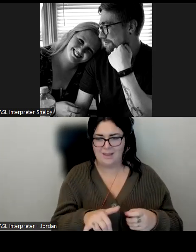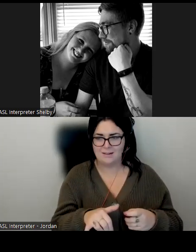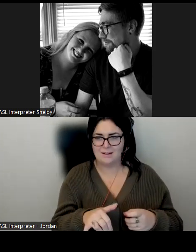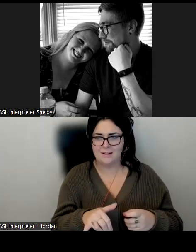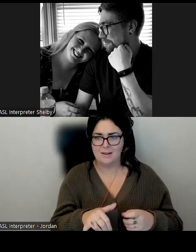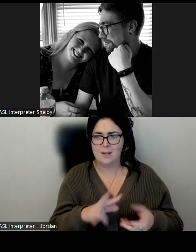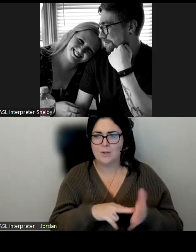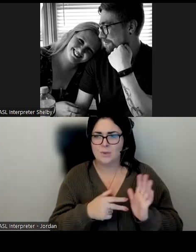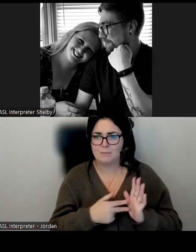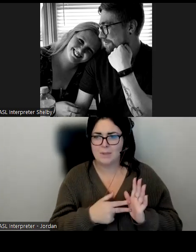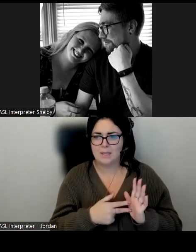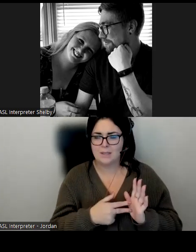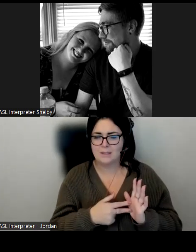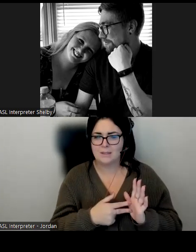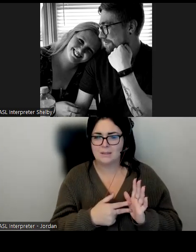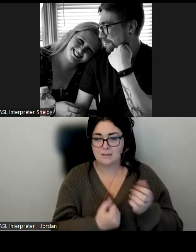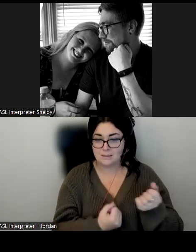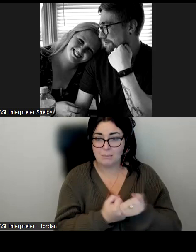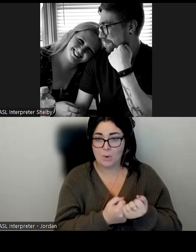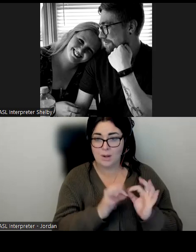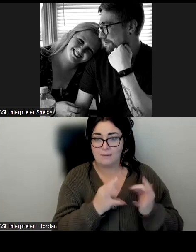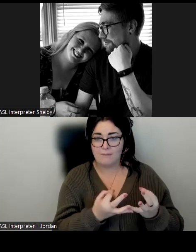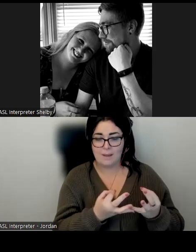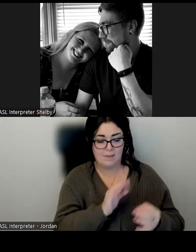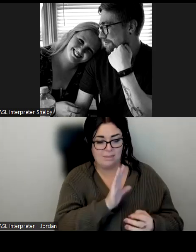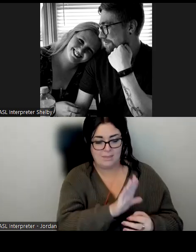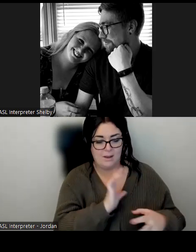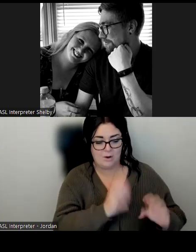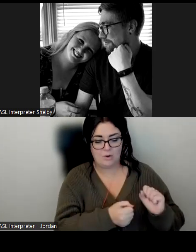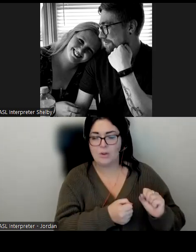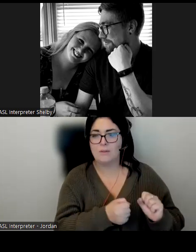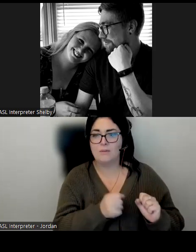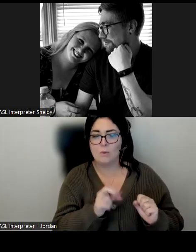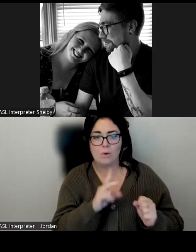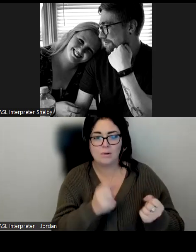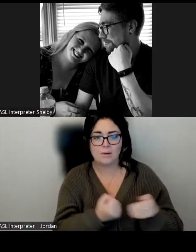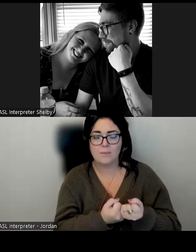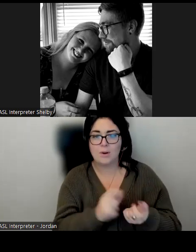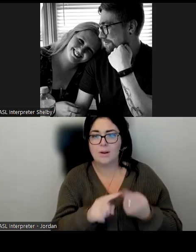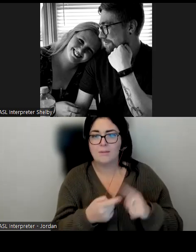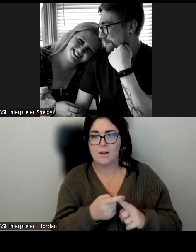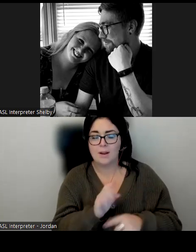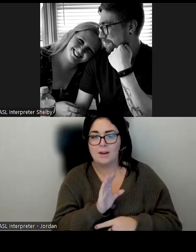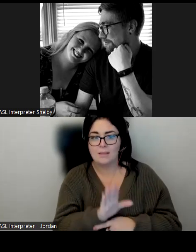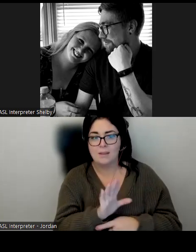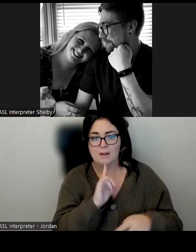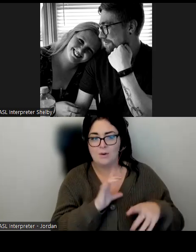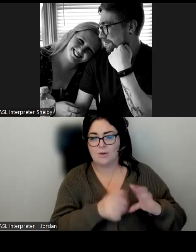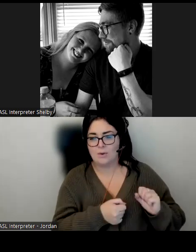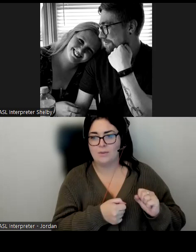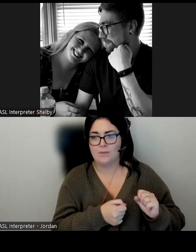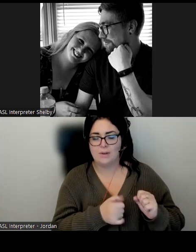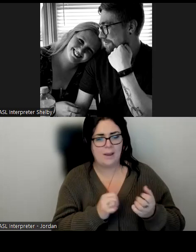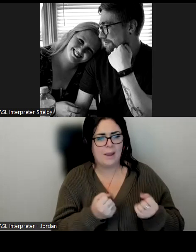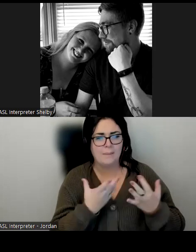somebody that is actually, say, supporting a family member or a friend who is actually going through the grieving process.